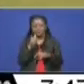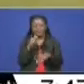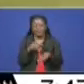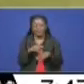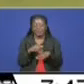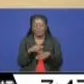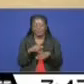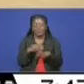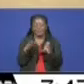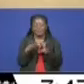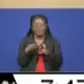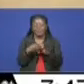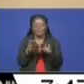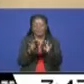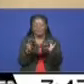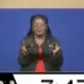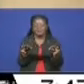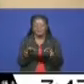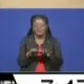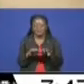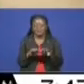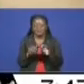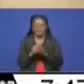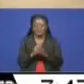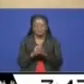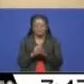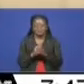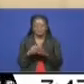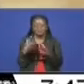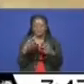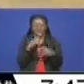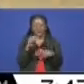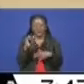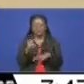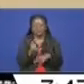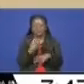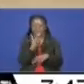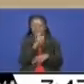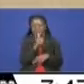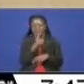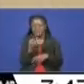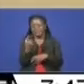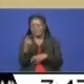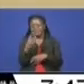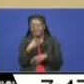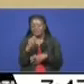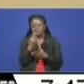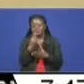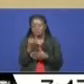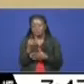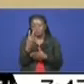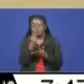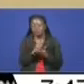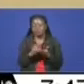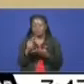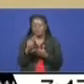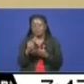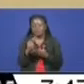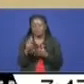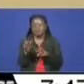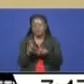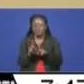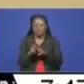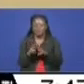playoff exit in this year's NPSA season. They are inviting 10th, 11th, and 12th graders along with recent high school